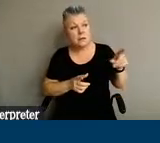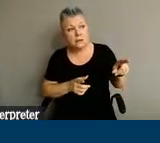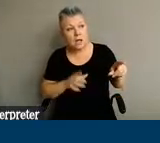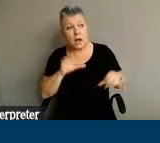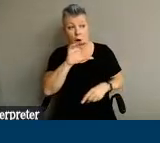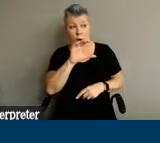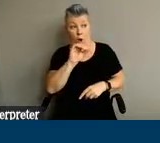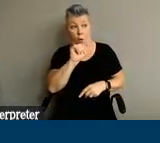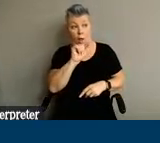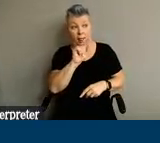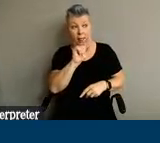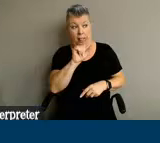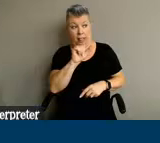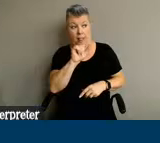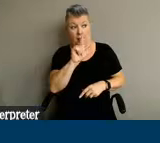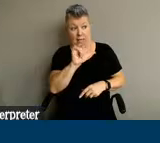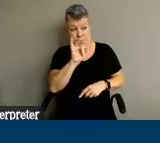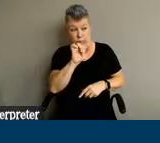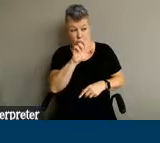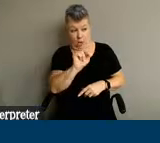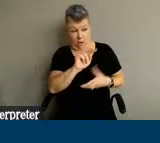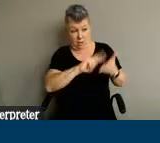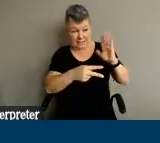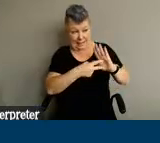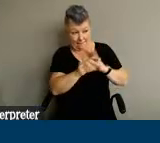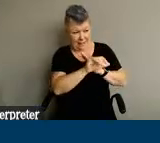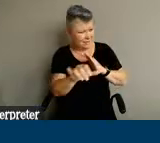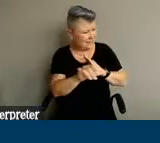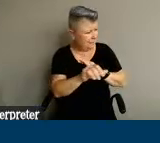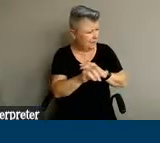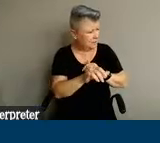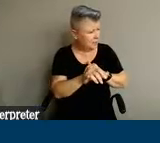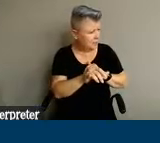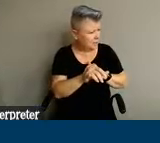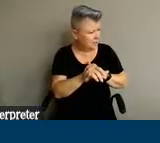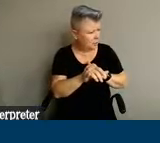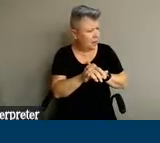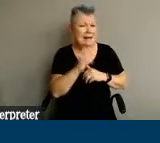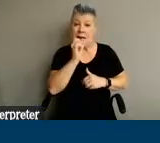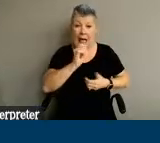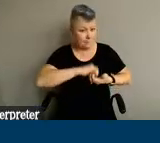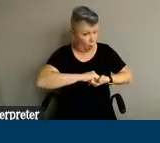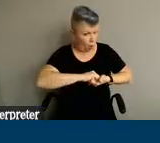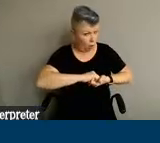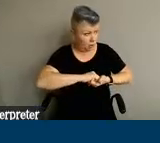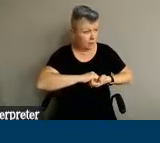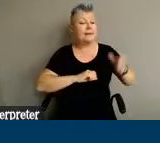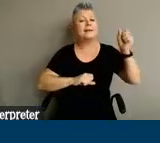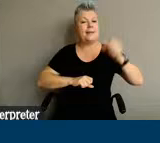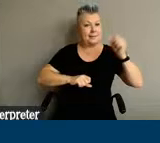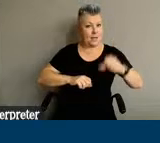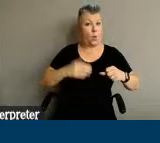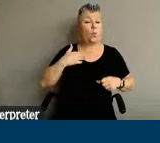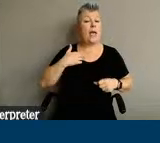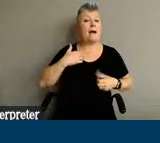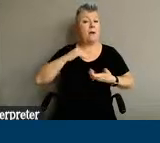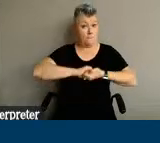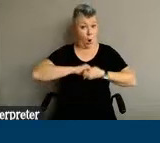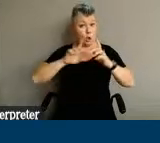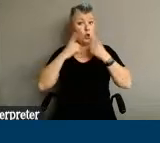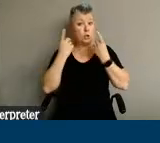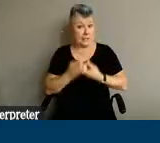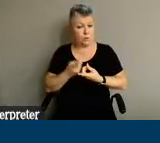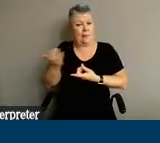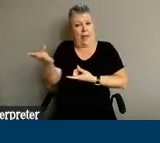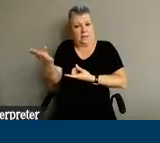the coalition is based on We have our partner districts, which